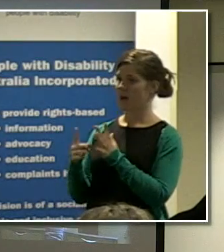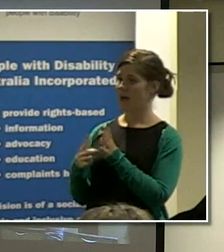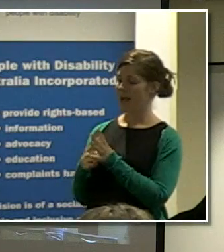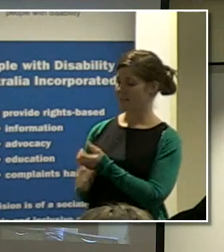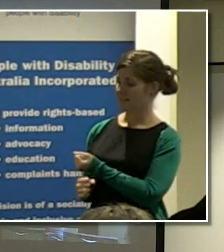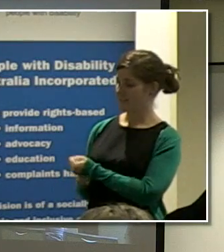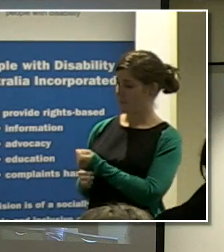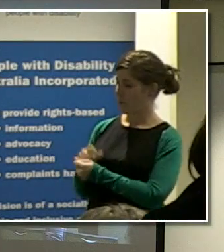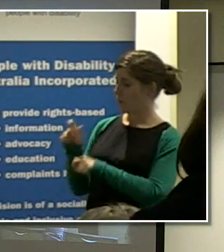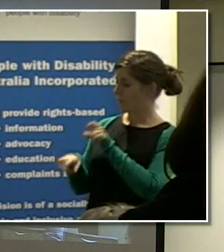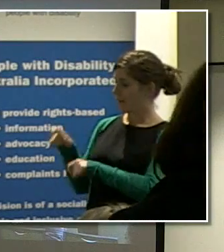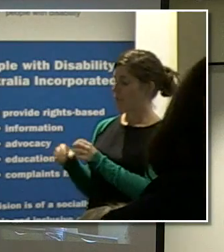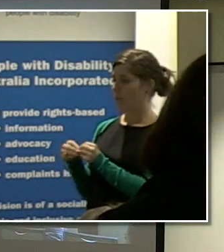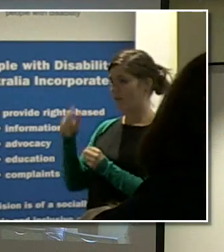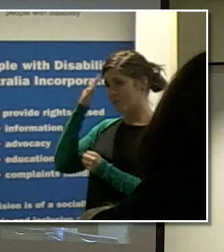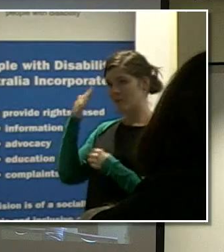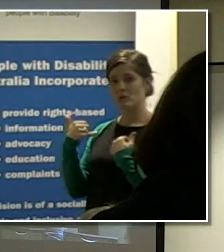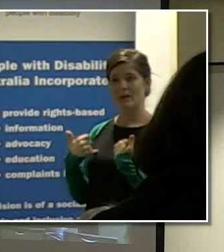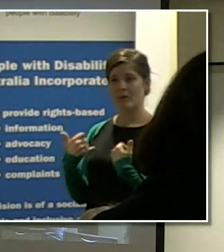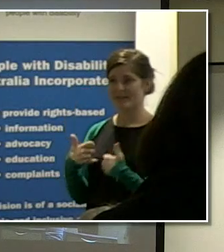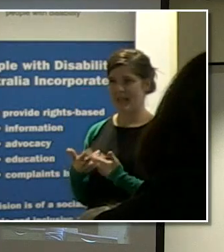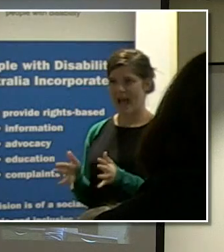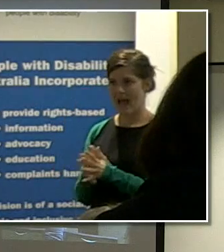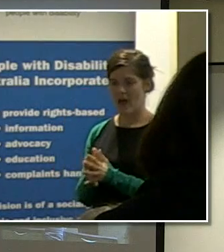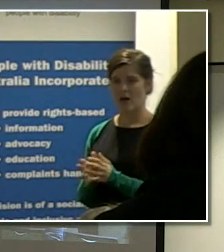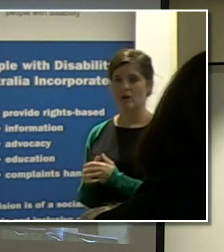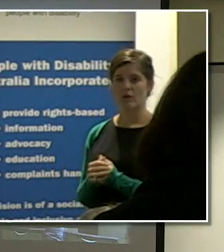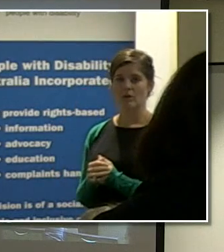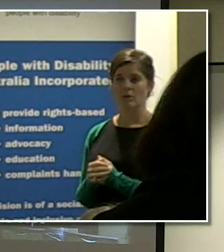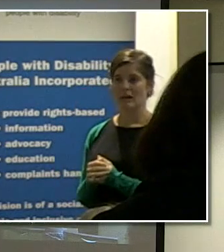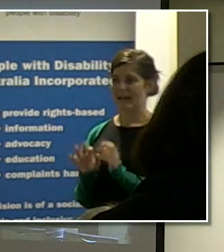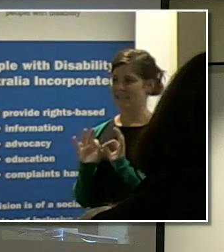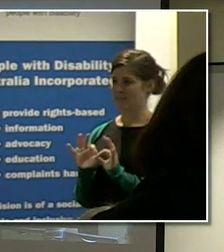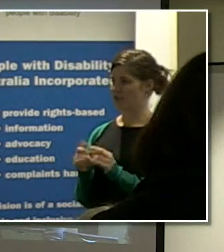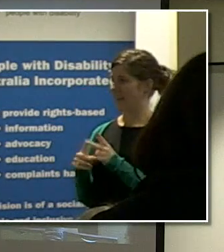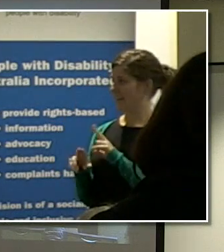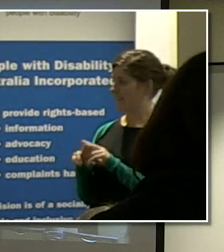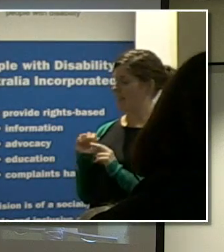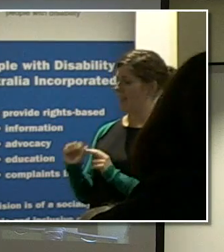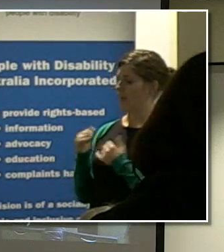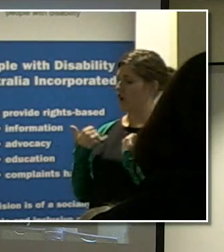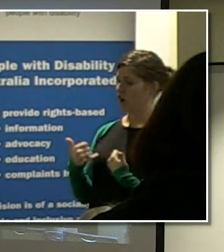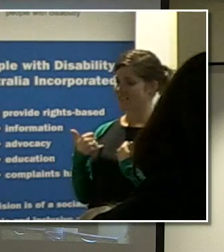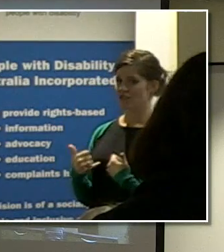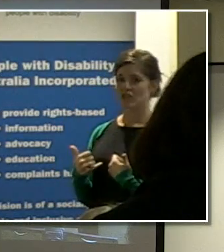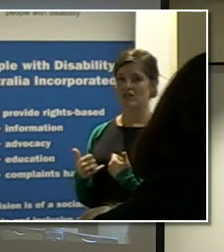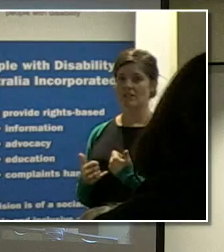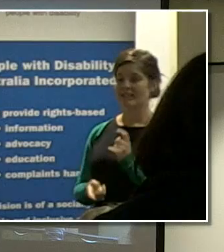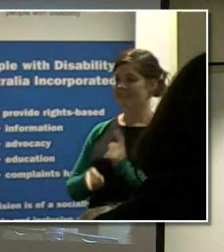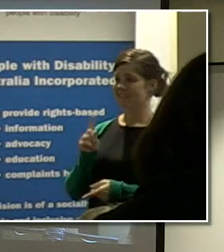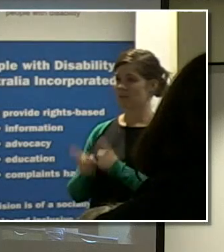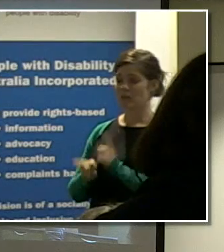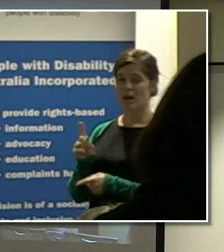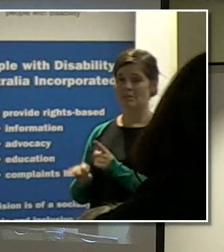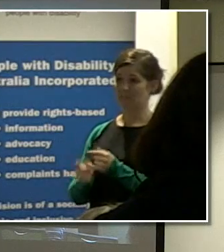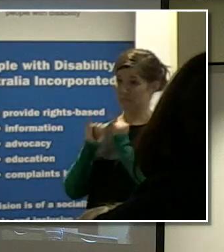with mental illness, especially if the condition is sometimes bad